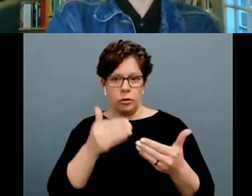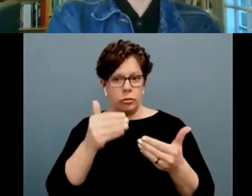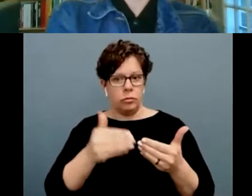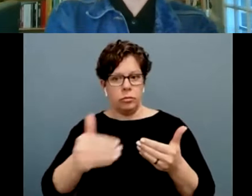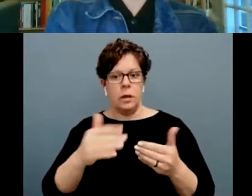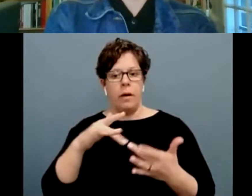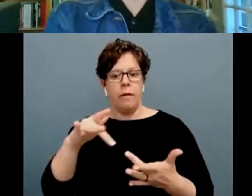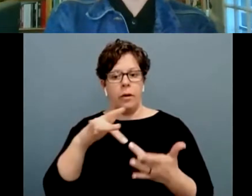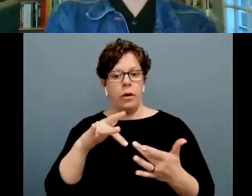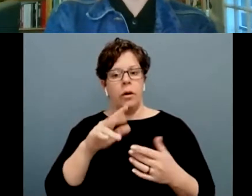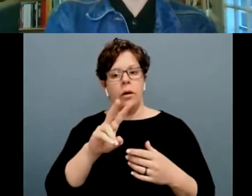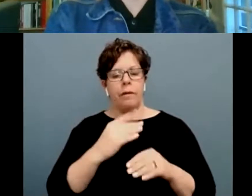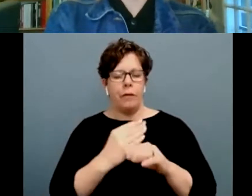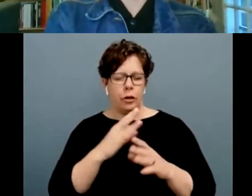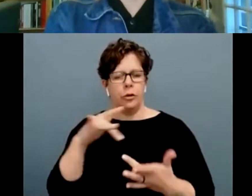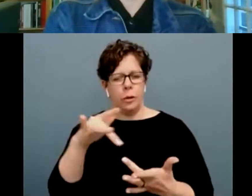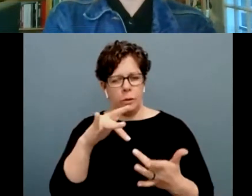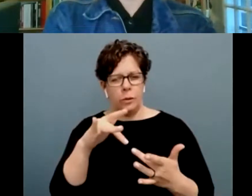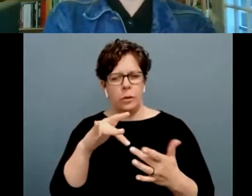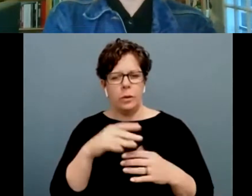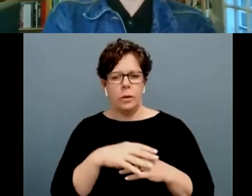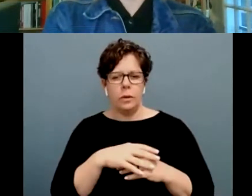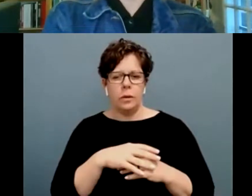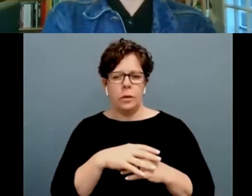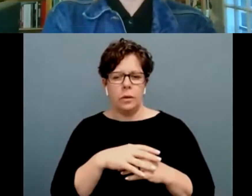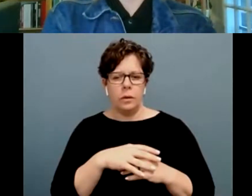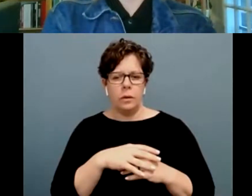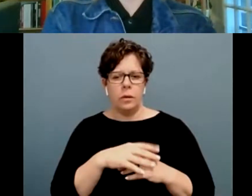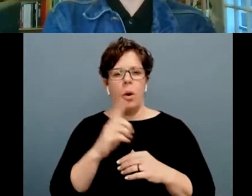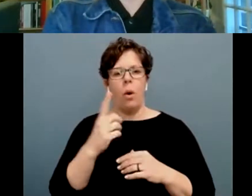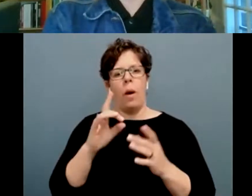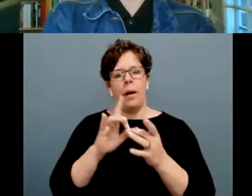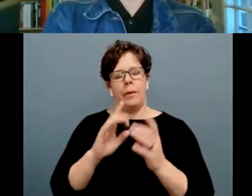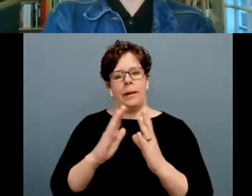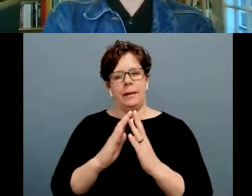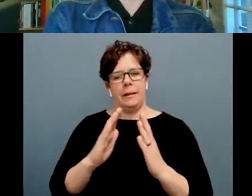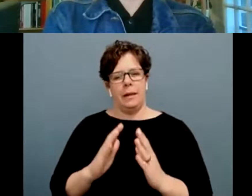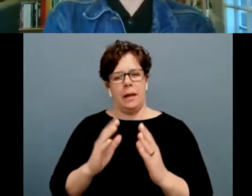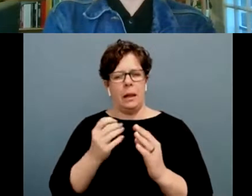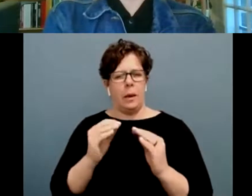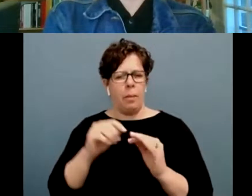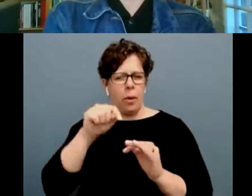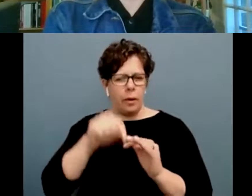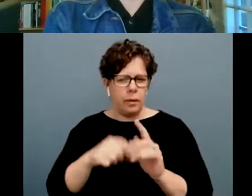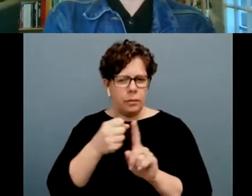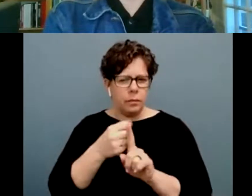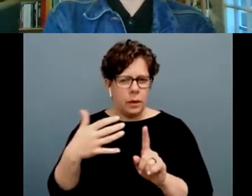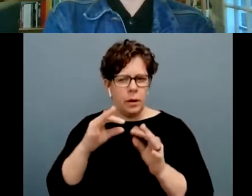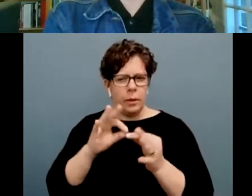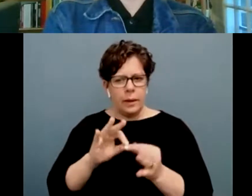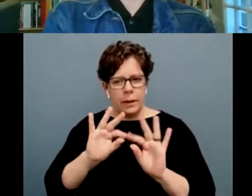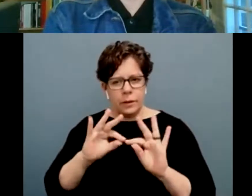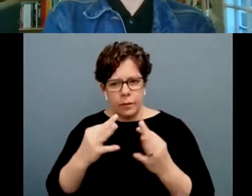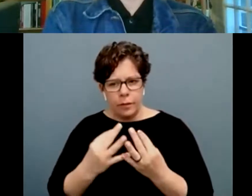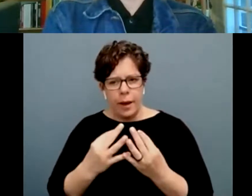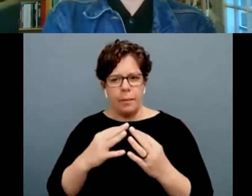them is based on the house that goes a little bit into more depth around the family and the specifics of the